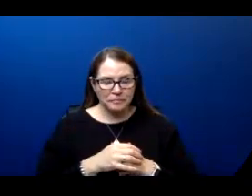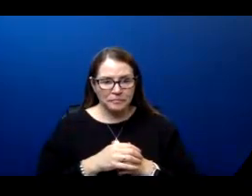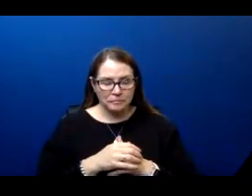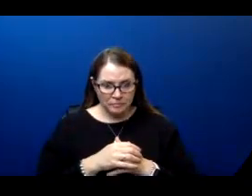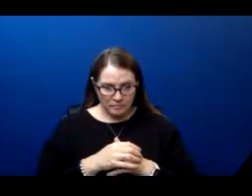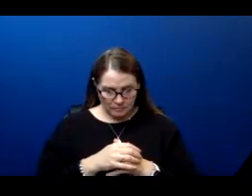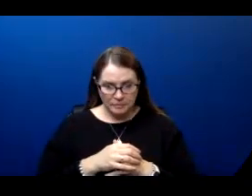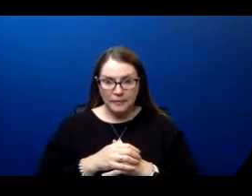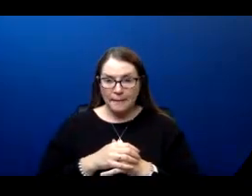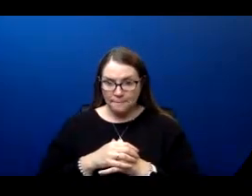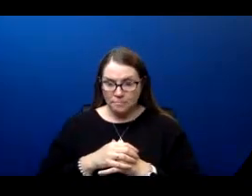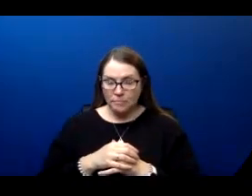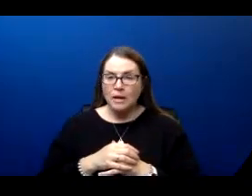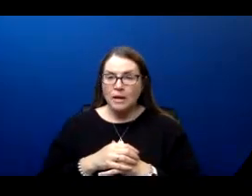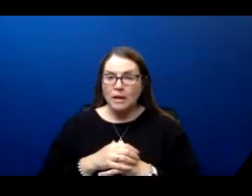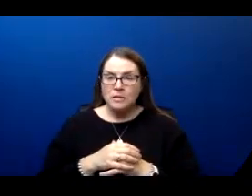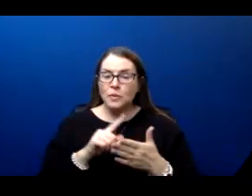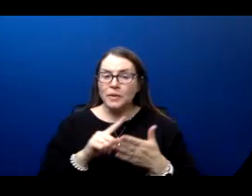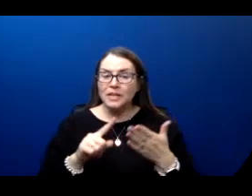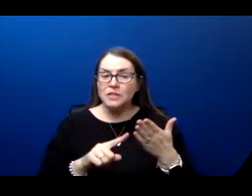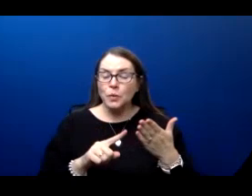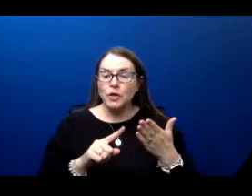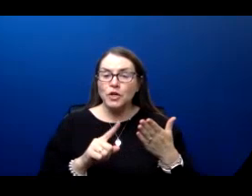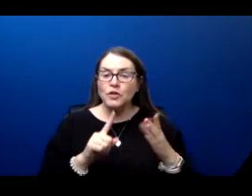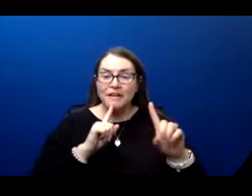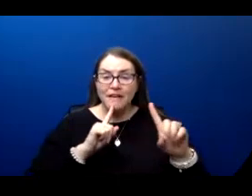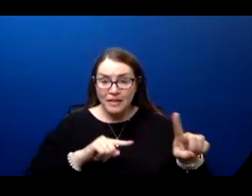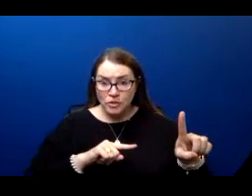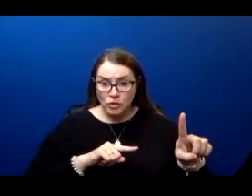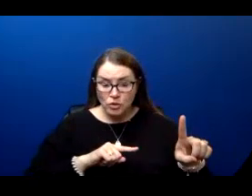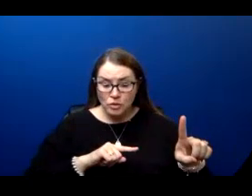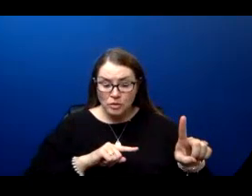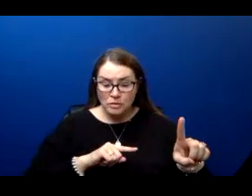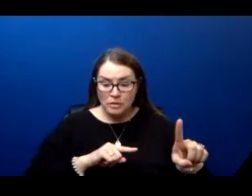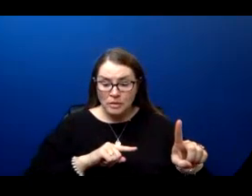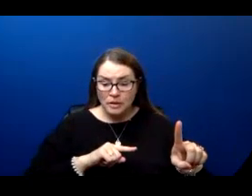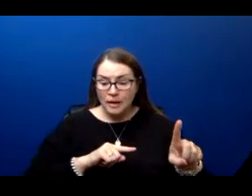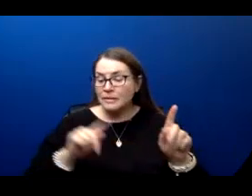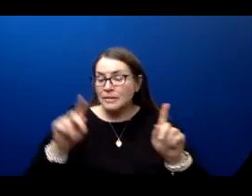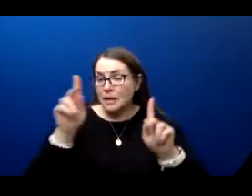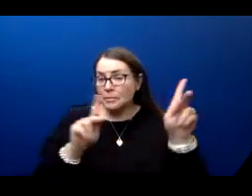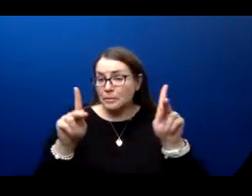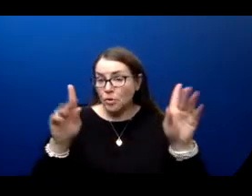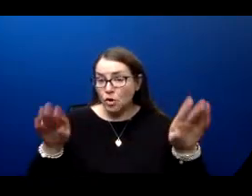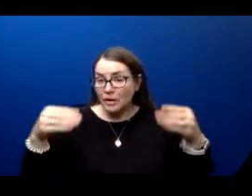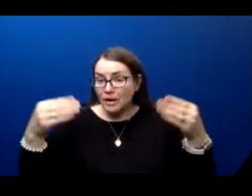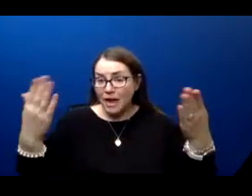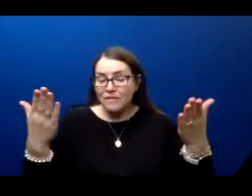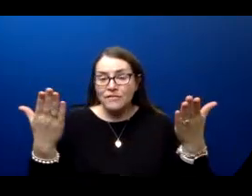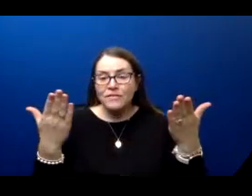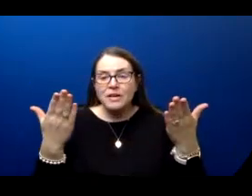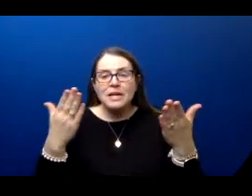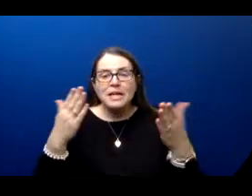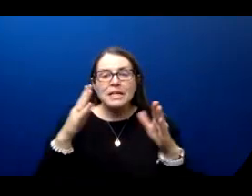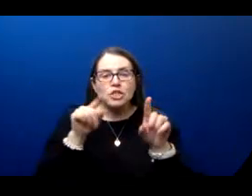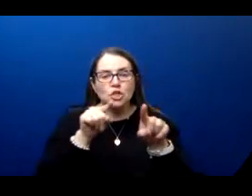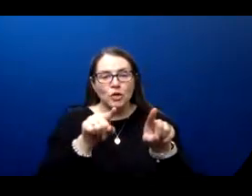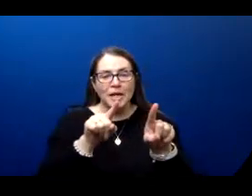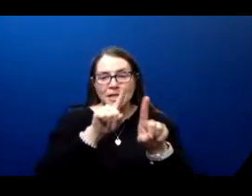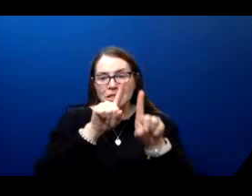So like I say, those were just some of the answers that people gave in the interest survey. So from